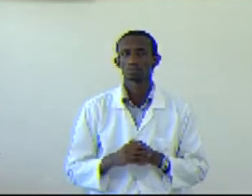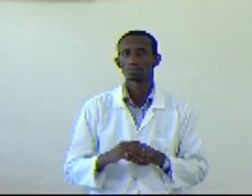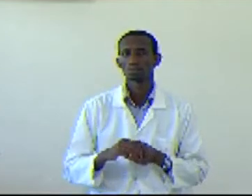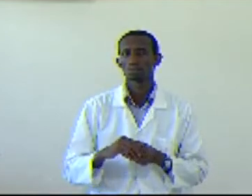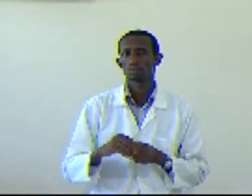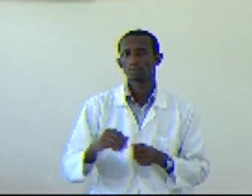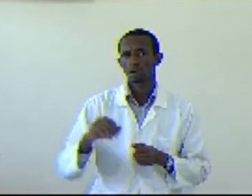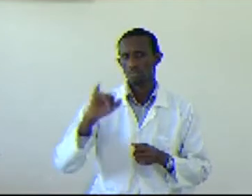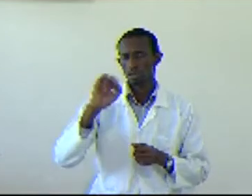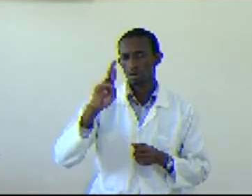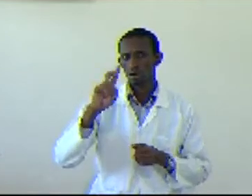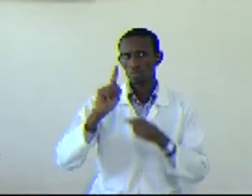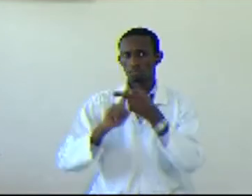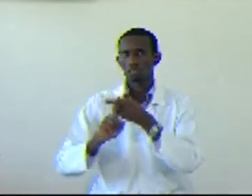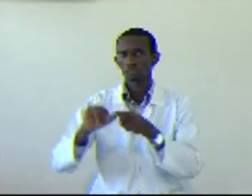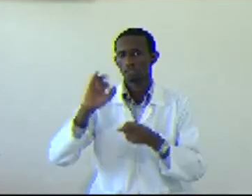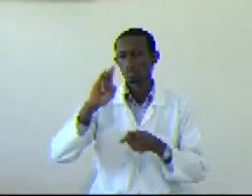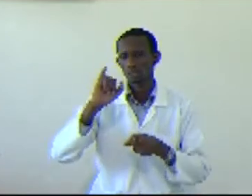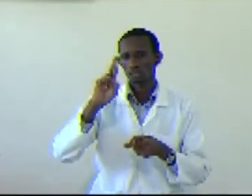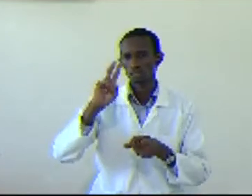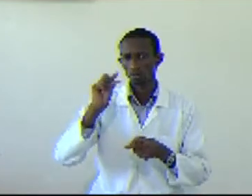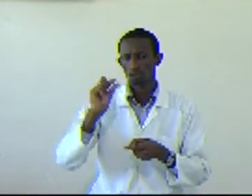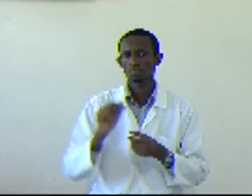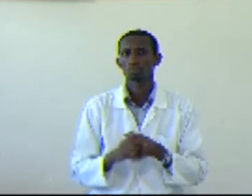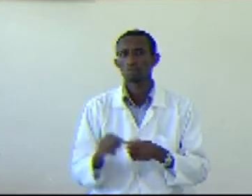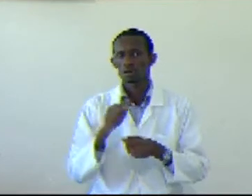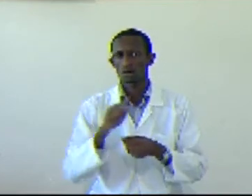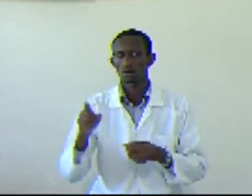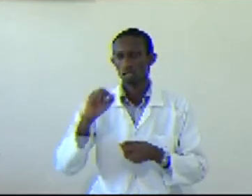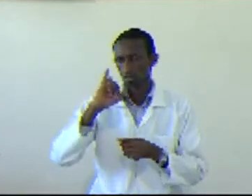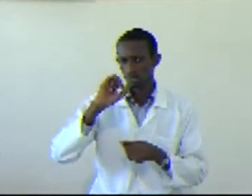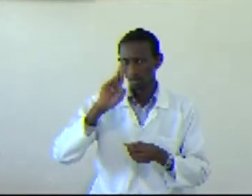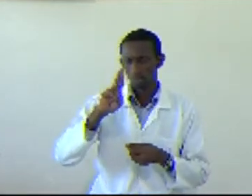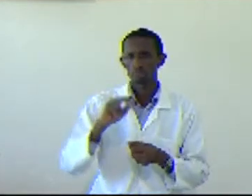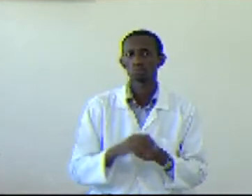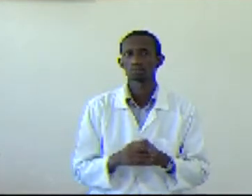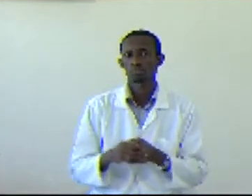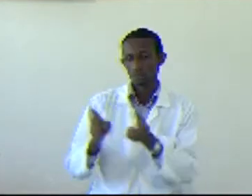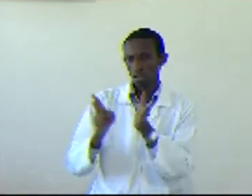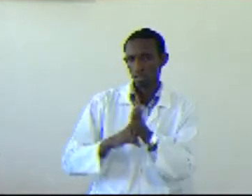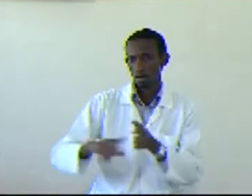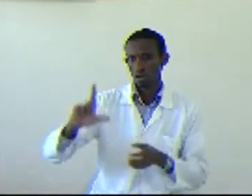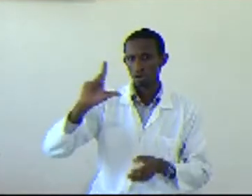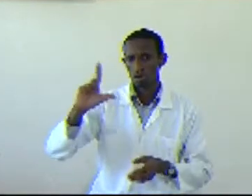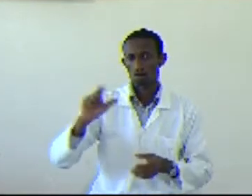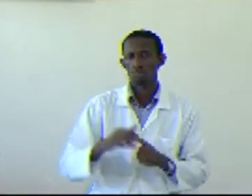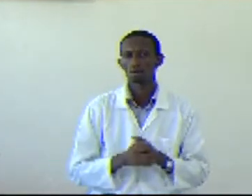equal to L over what? So we have, this is